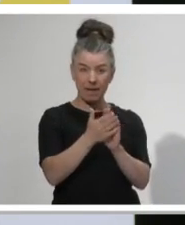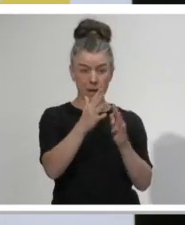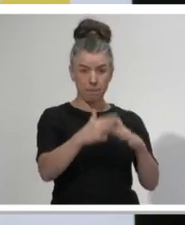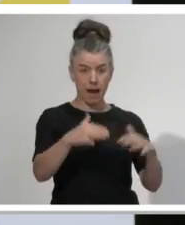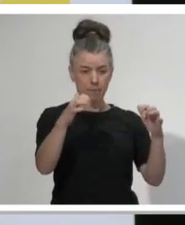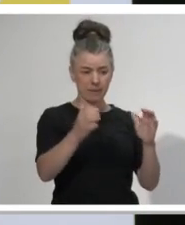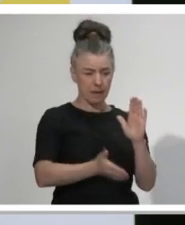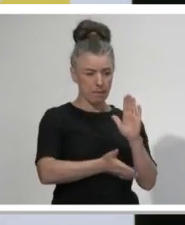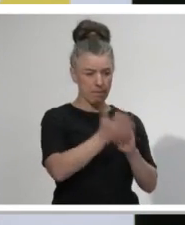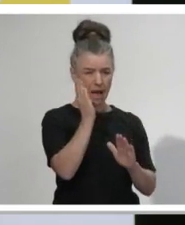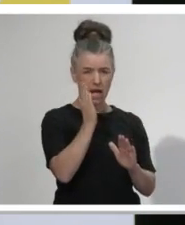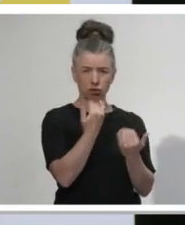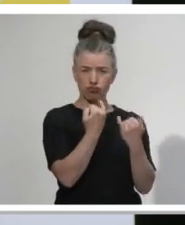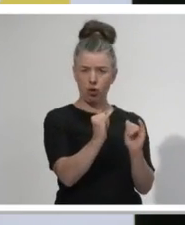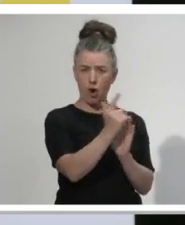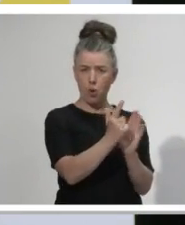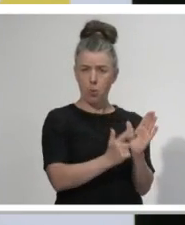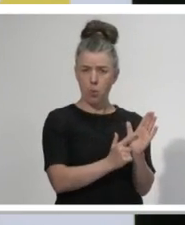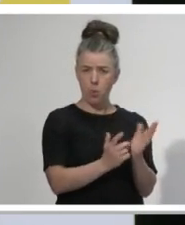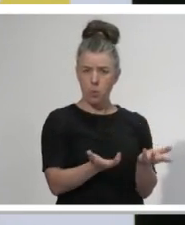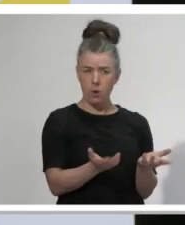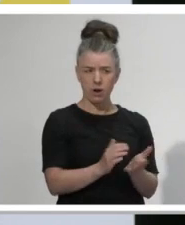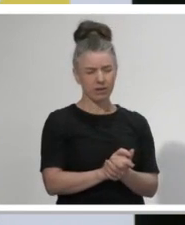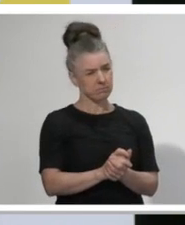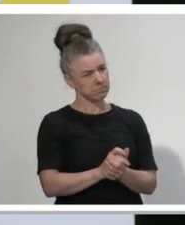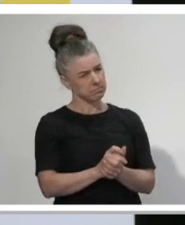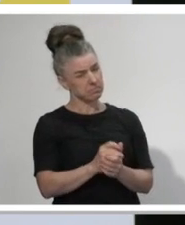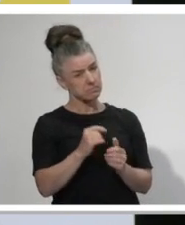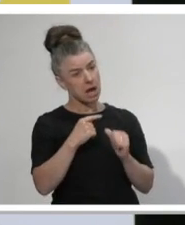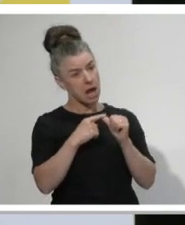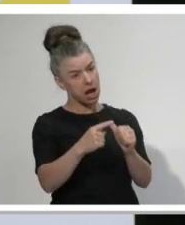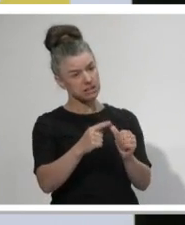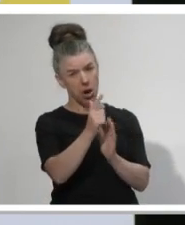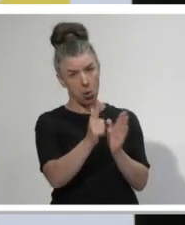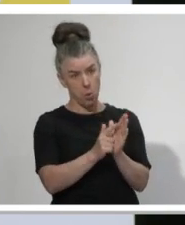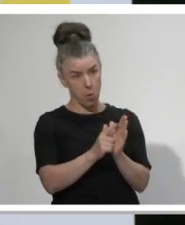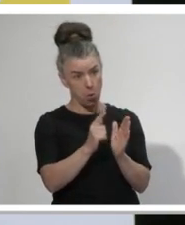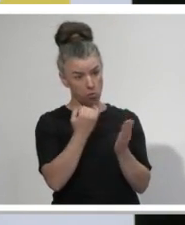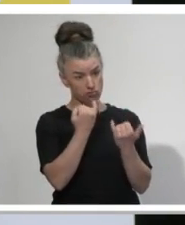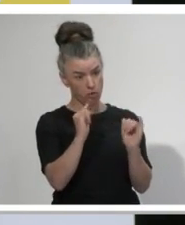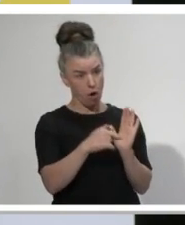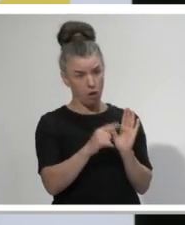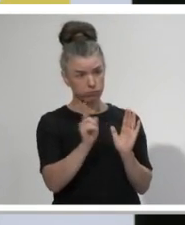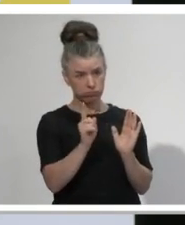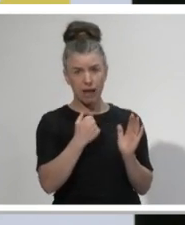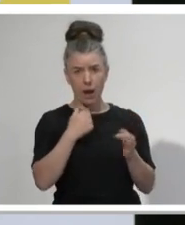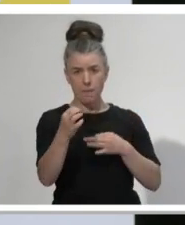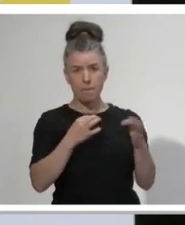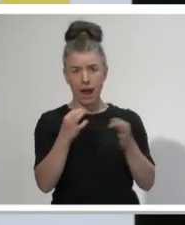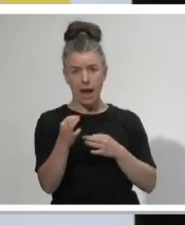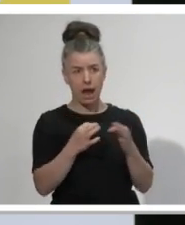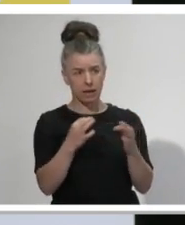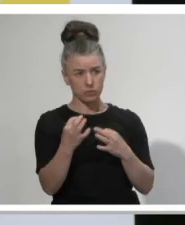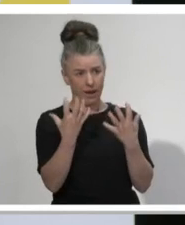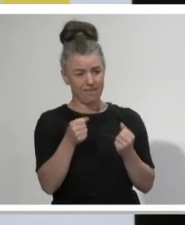the wrong piece of legislation. Well, I wouldn't actually characterise the legislation that way. This is something that we always intended to do. The